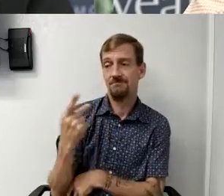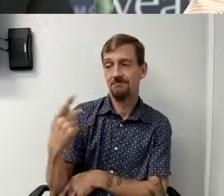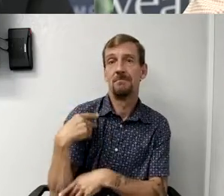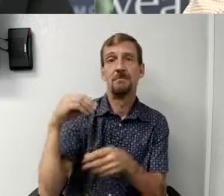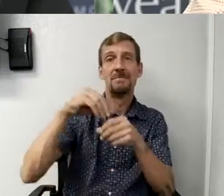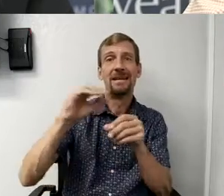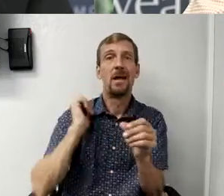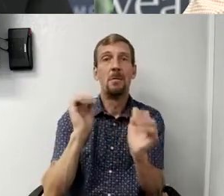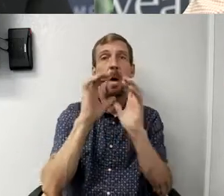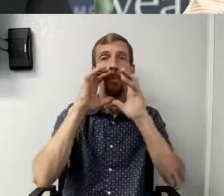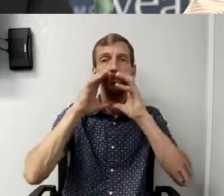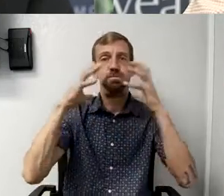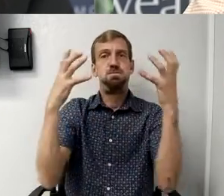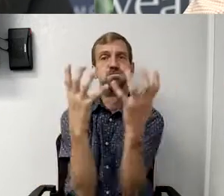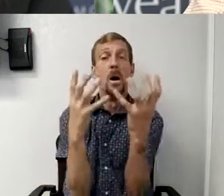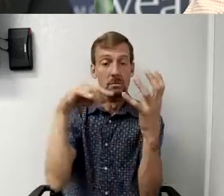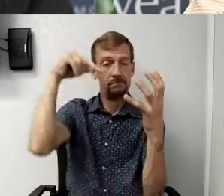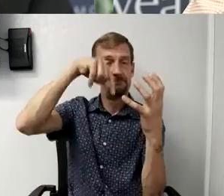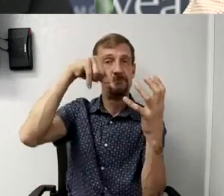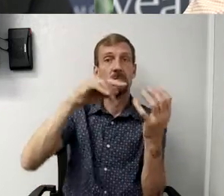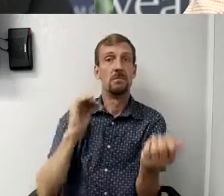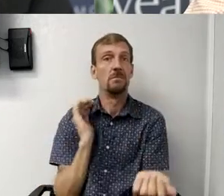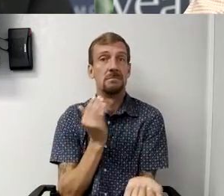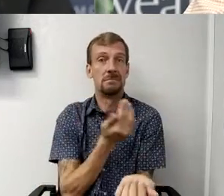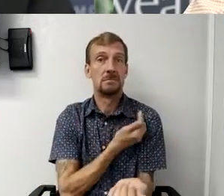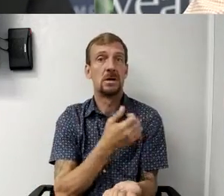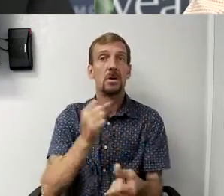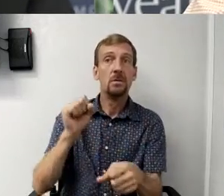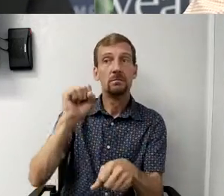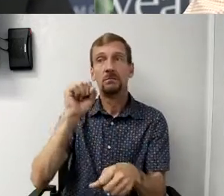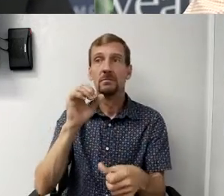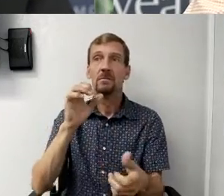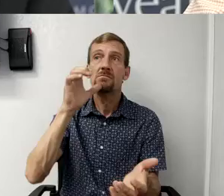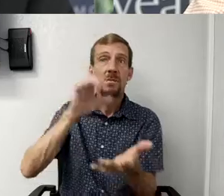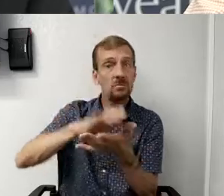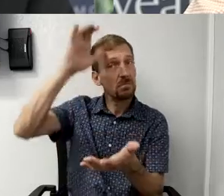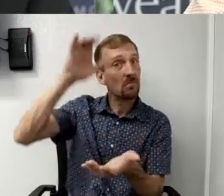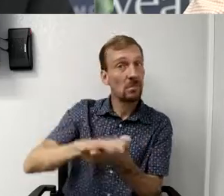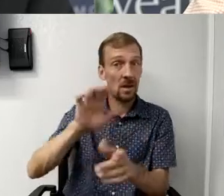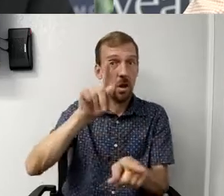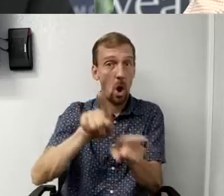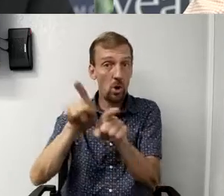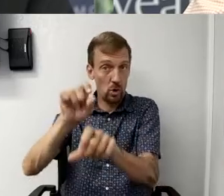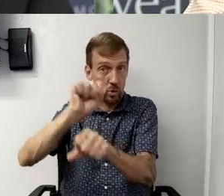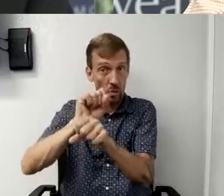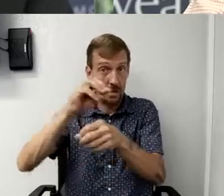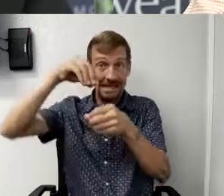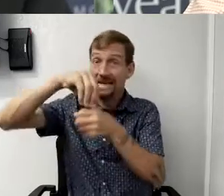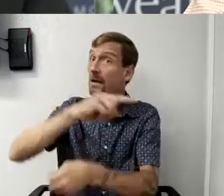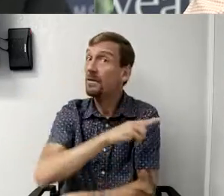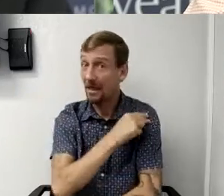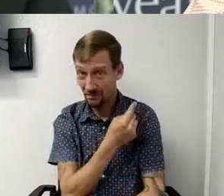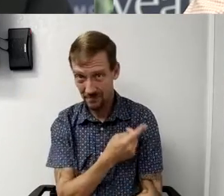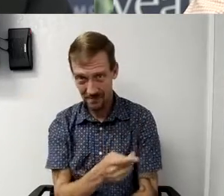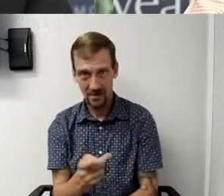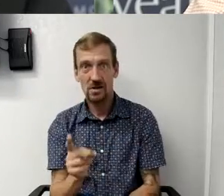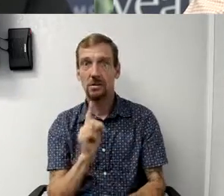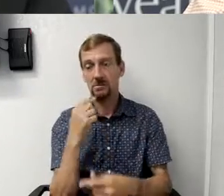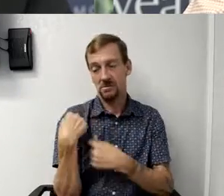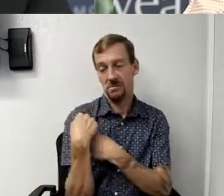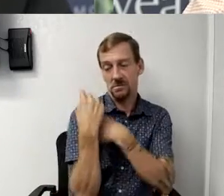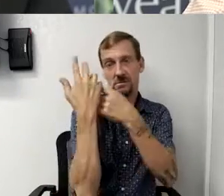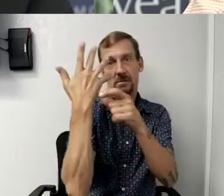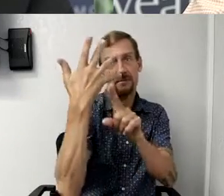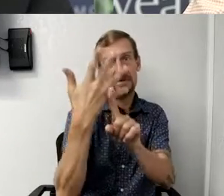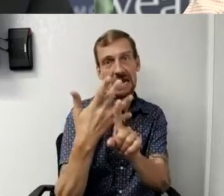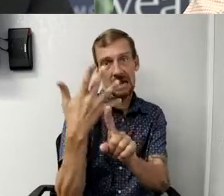and our spouses actually both work at the hospital too, and so we have this 5 months